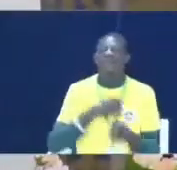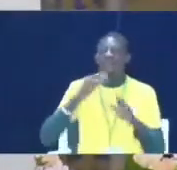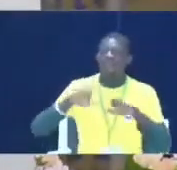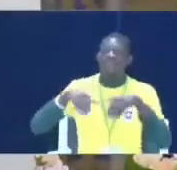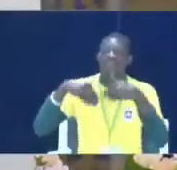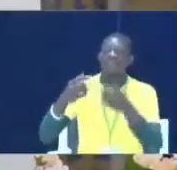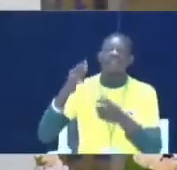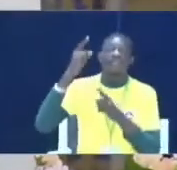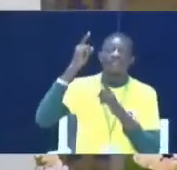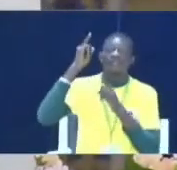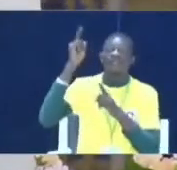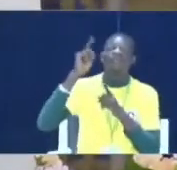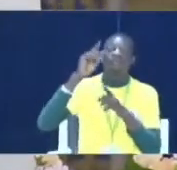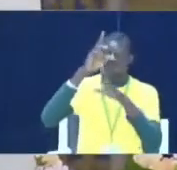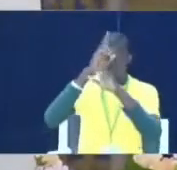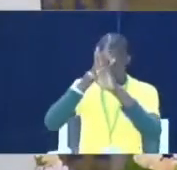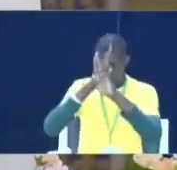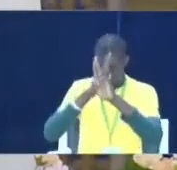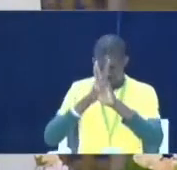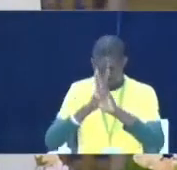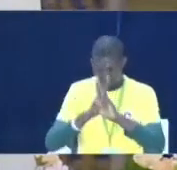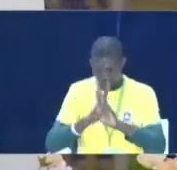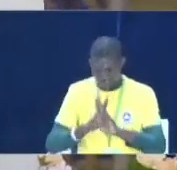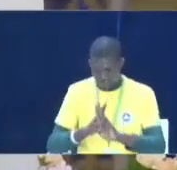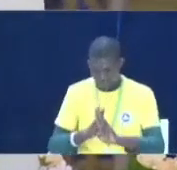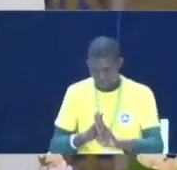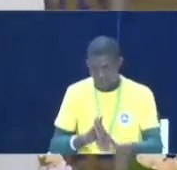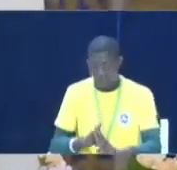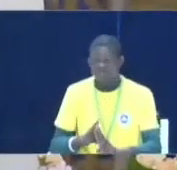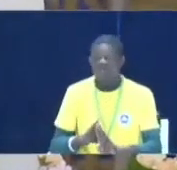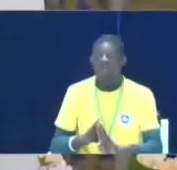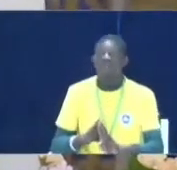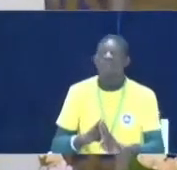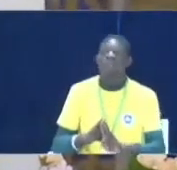We give you all the